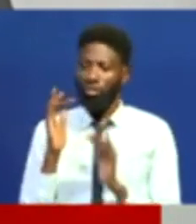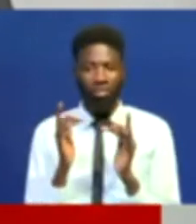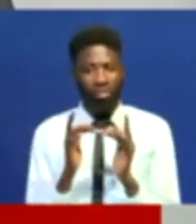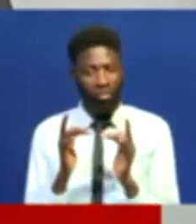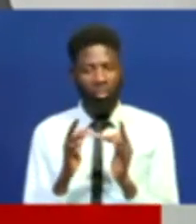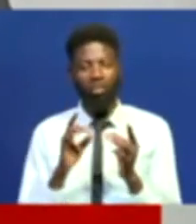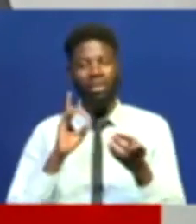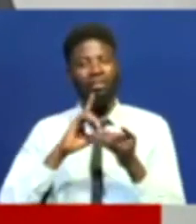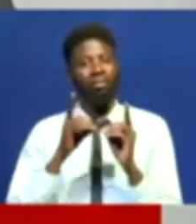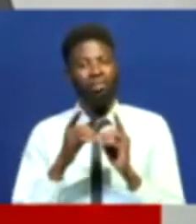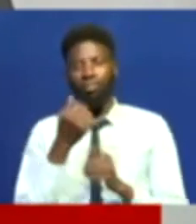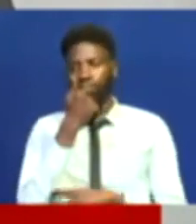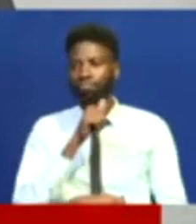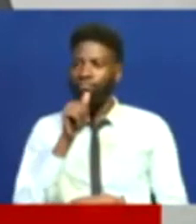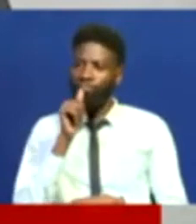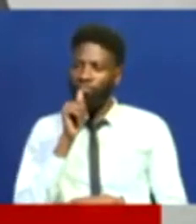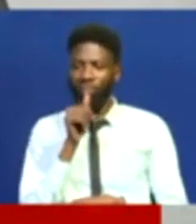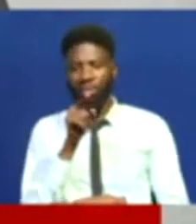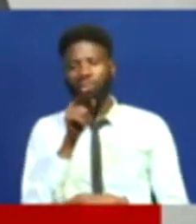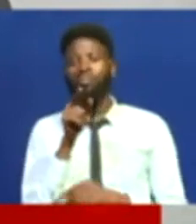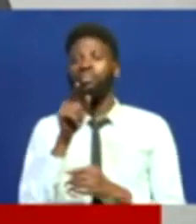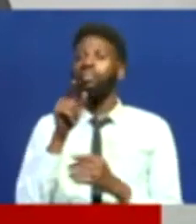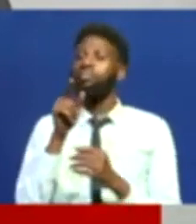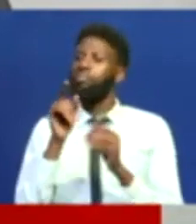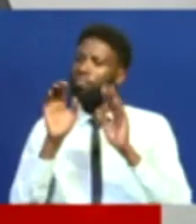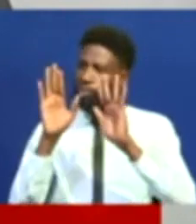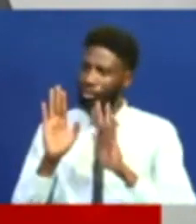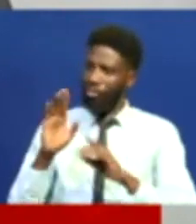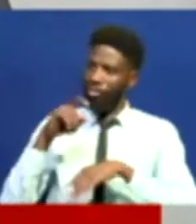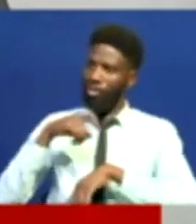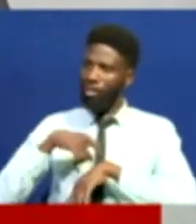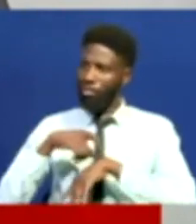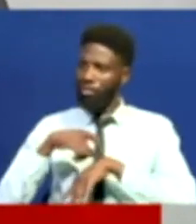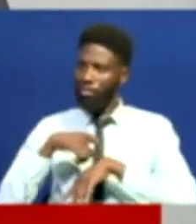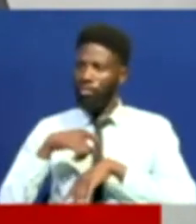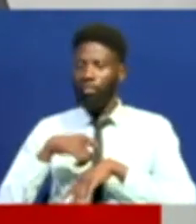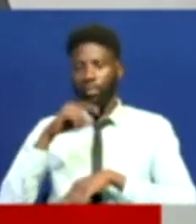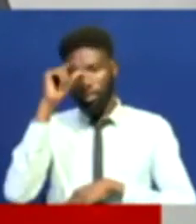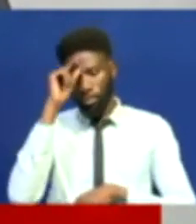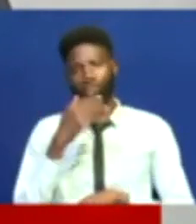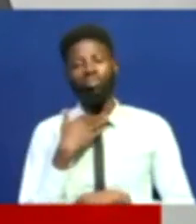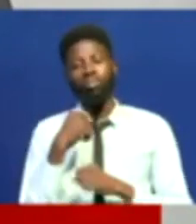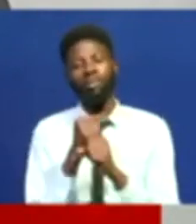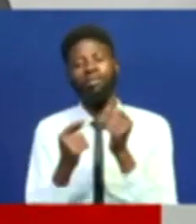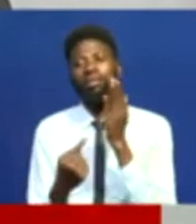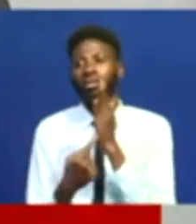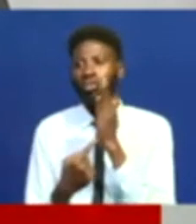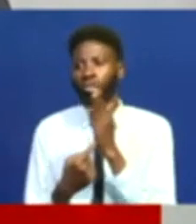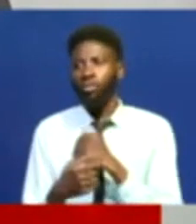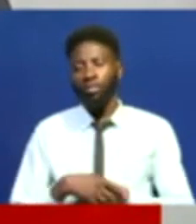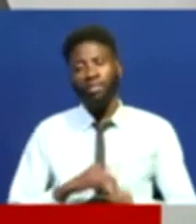data privacy, are very central to digitization you know, of government. First,